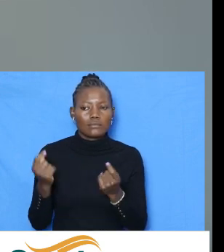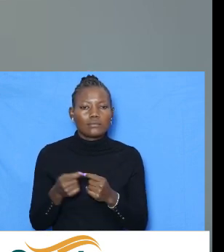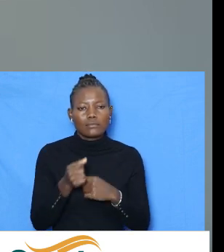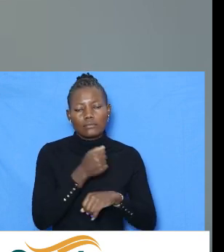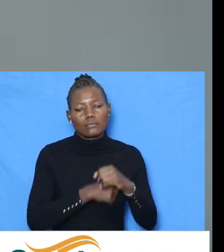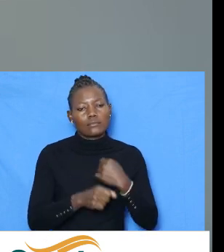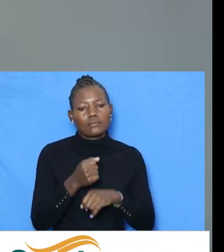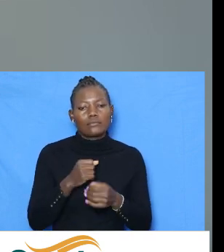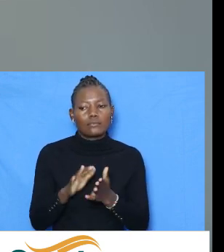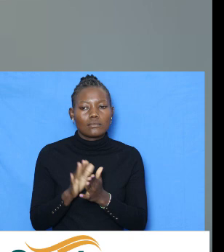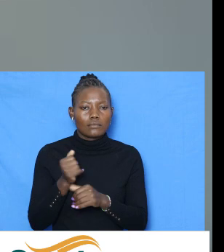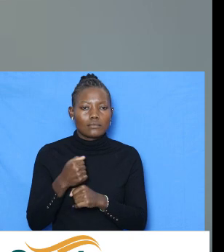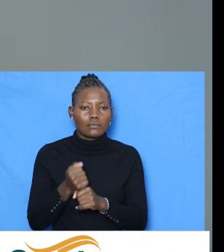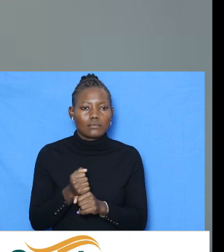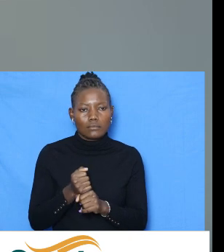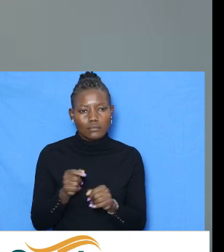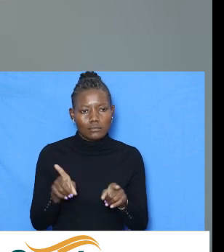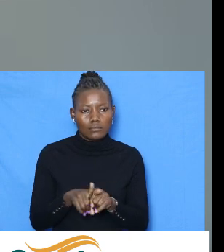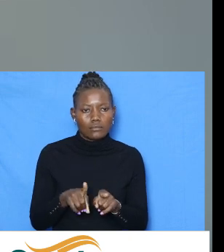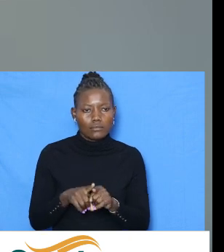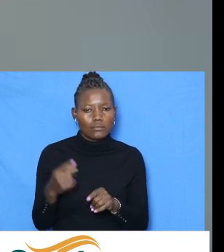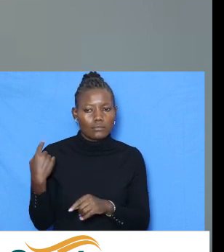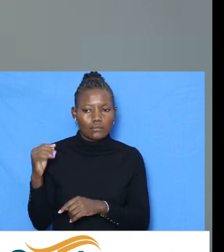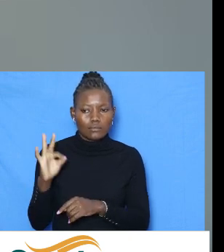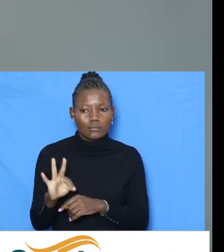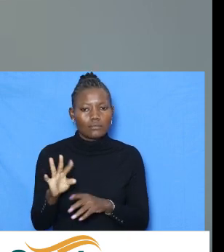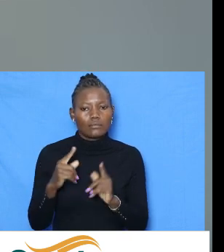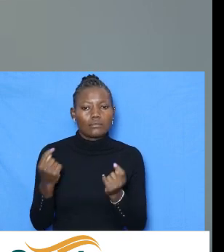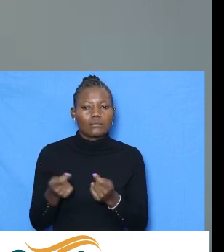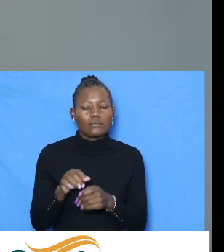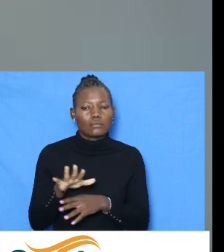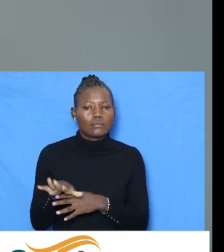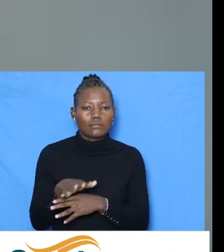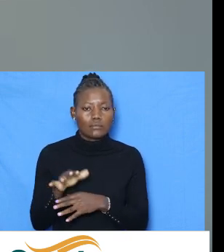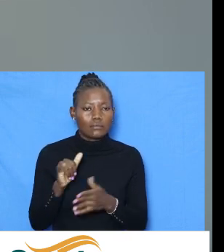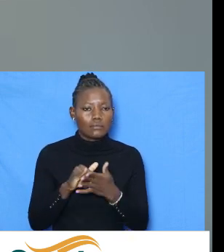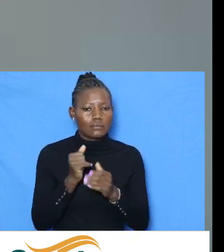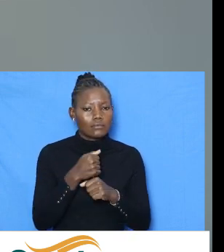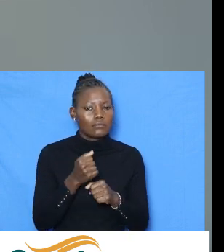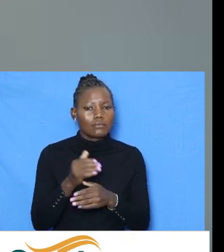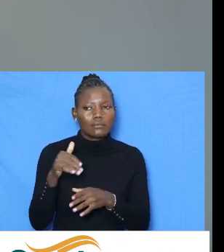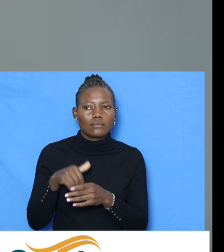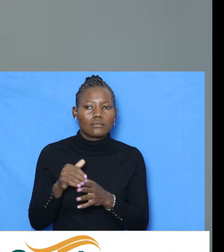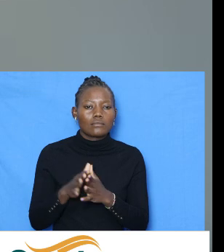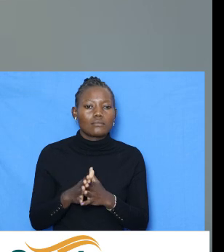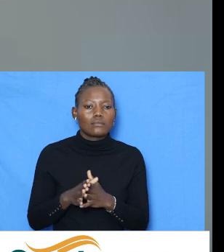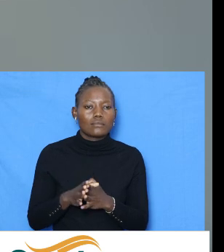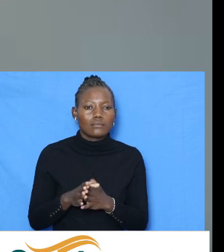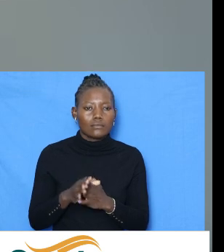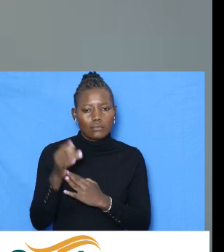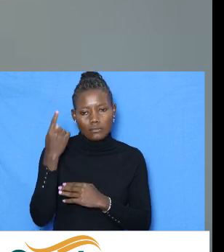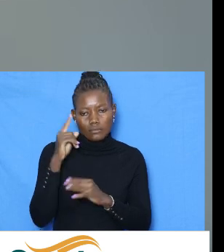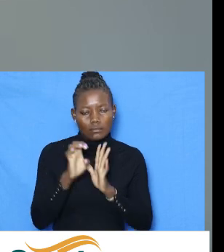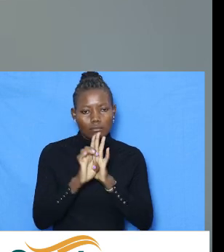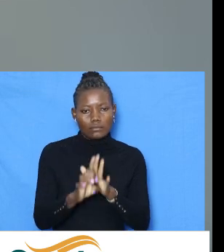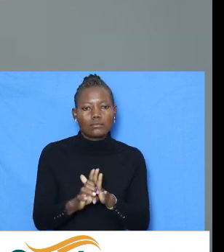that they're dealing with. And also number three, the type of environment that they are working in. So for